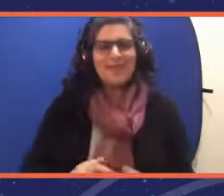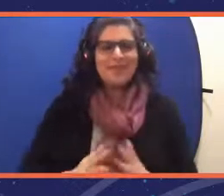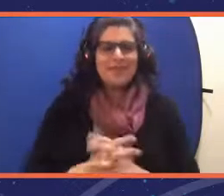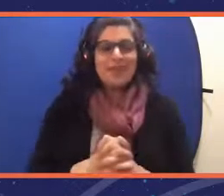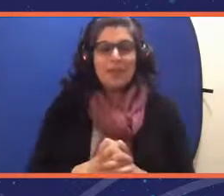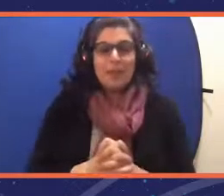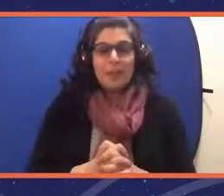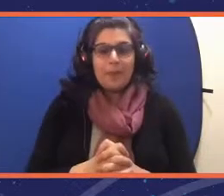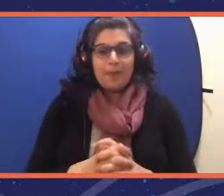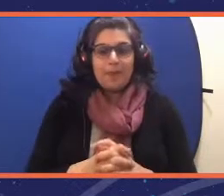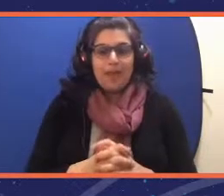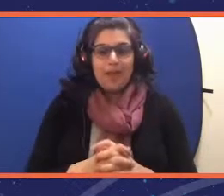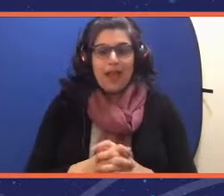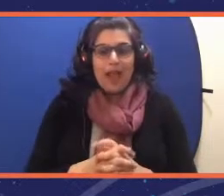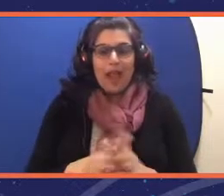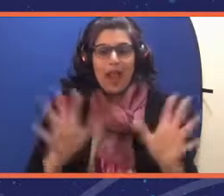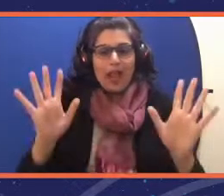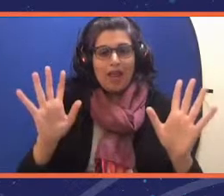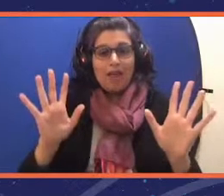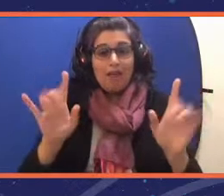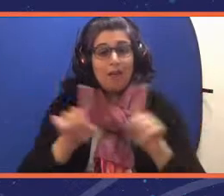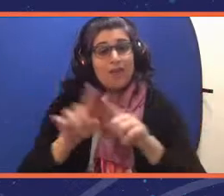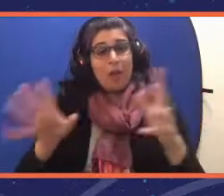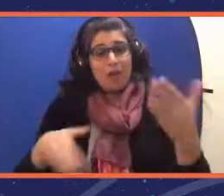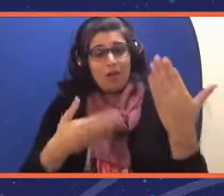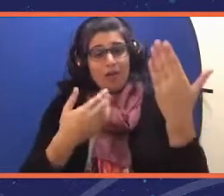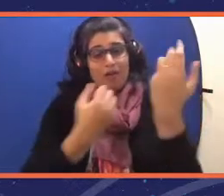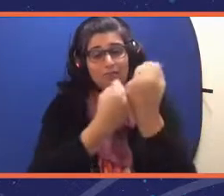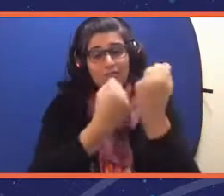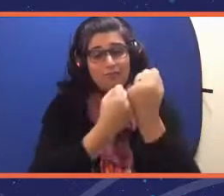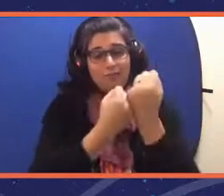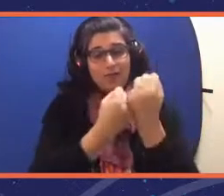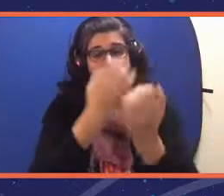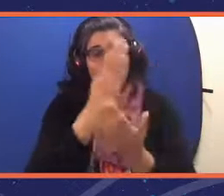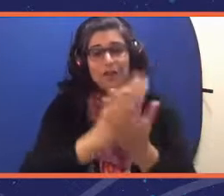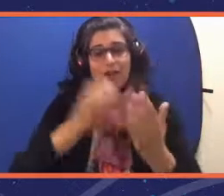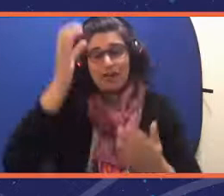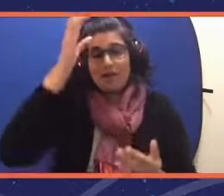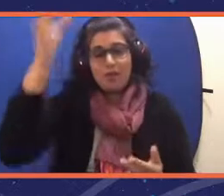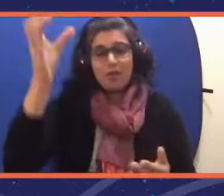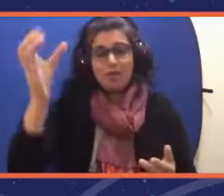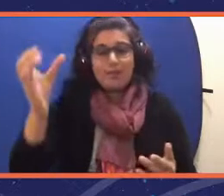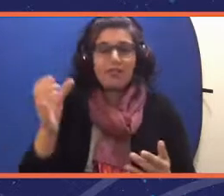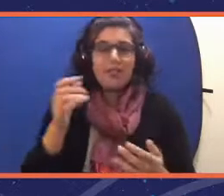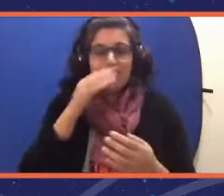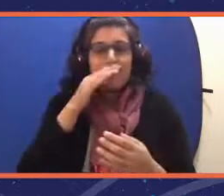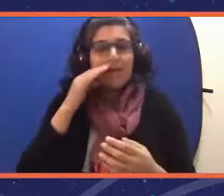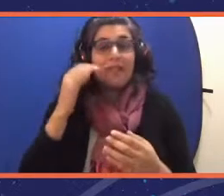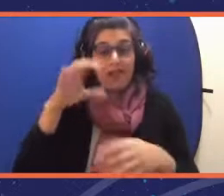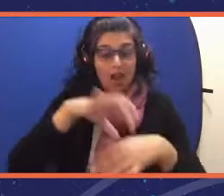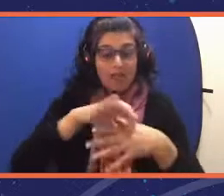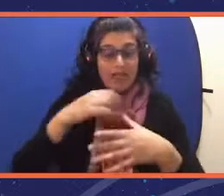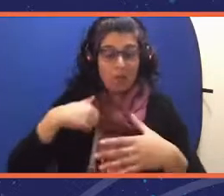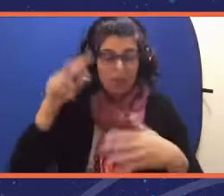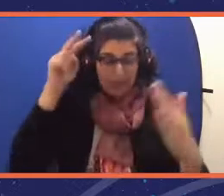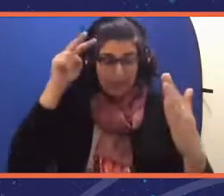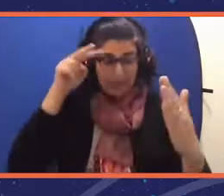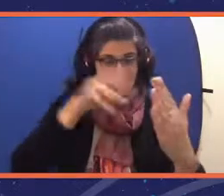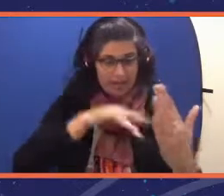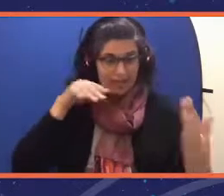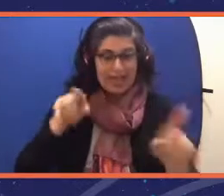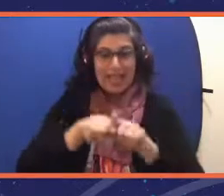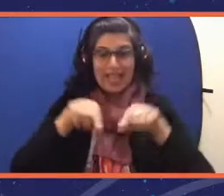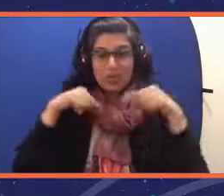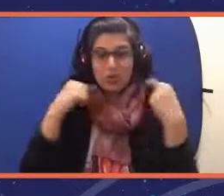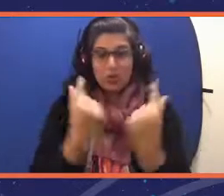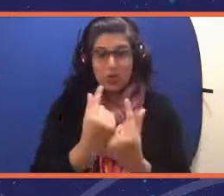Really quickly, I just wanna uplift some of the things the movement content that we've been studying as a group that has led